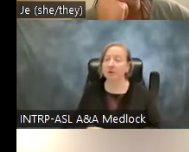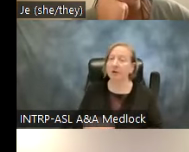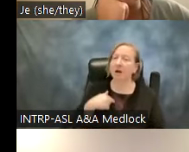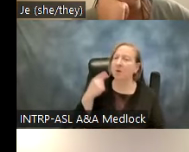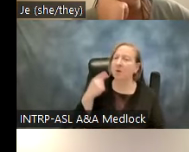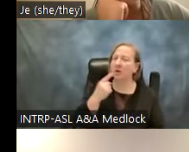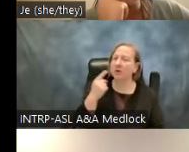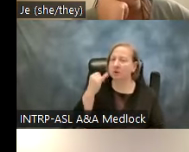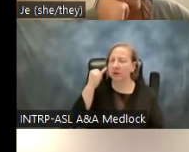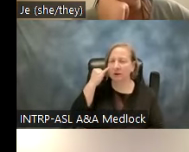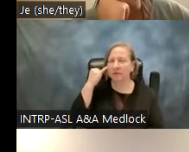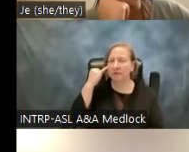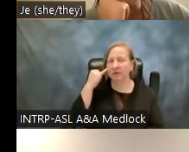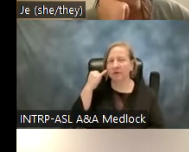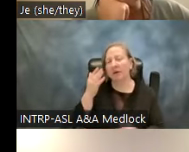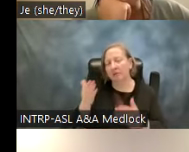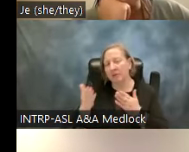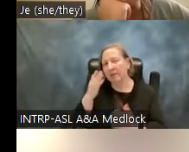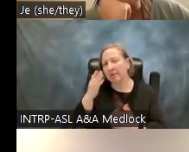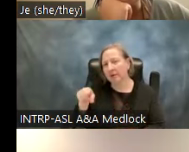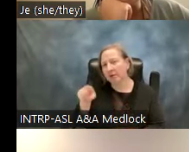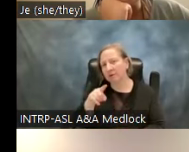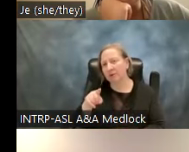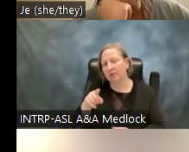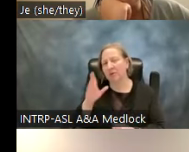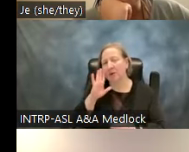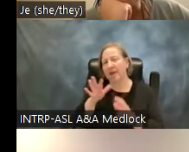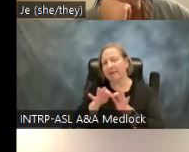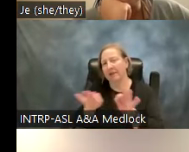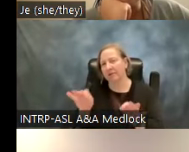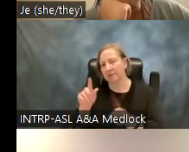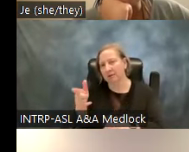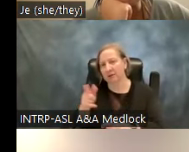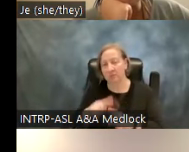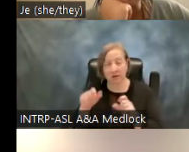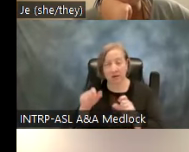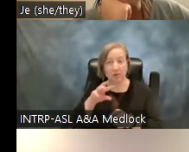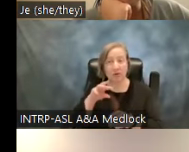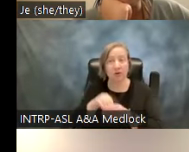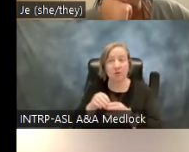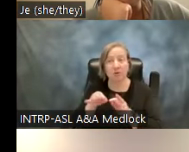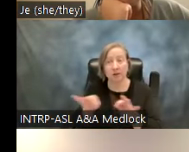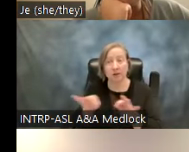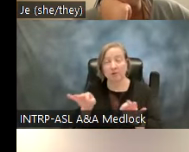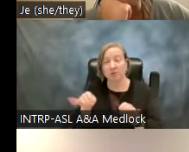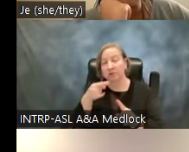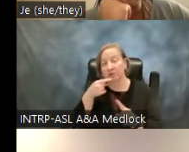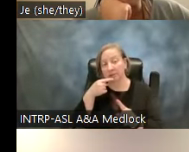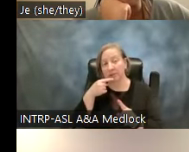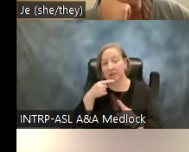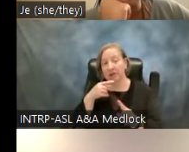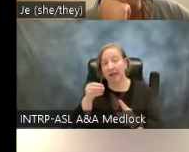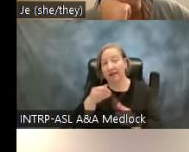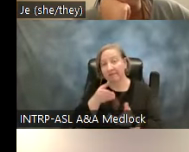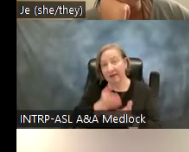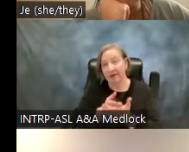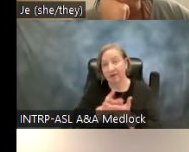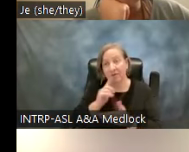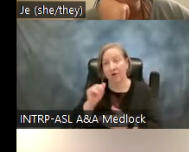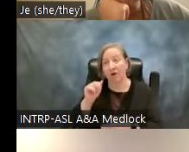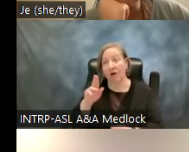if and maybe you include language in this later, but if we can also include language that says and is verified for